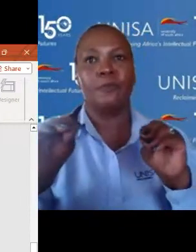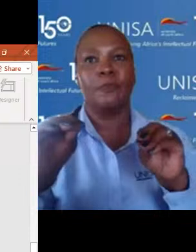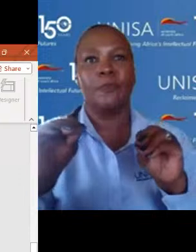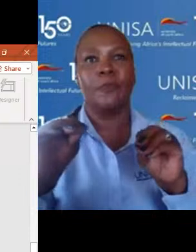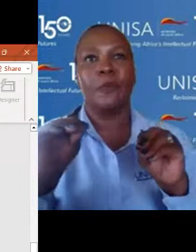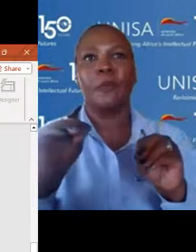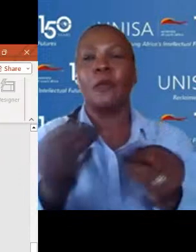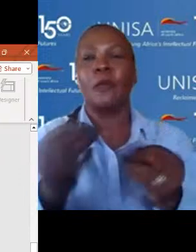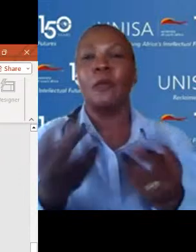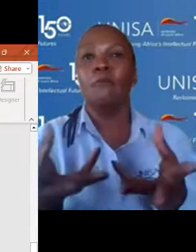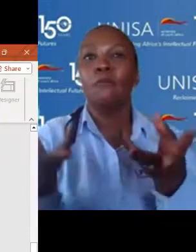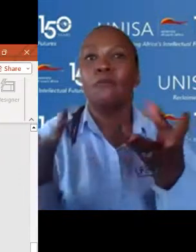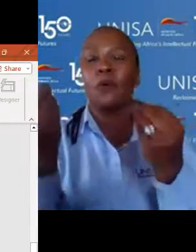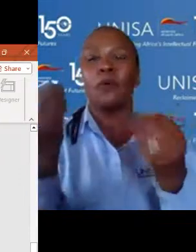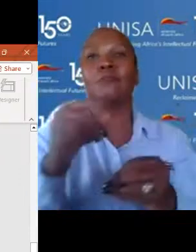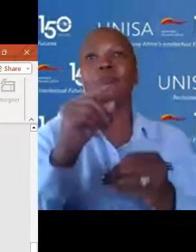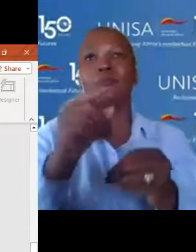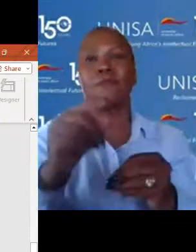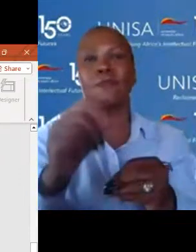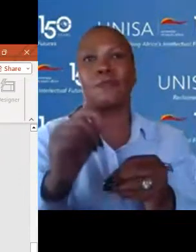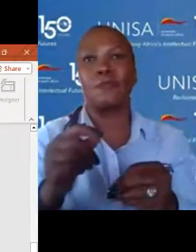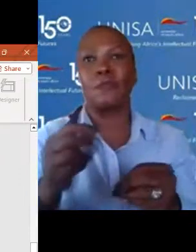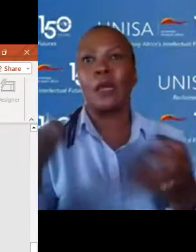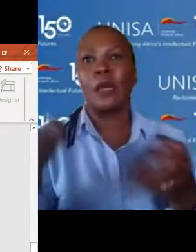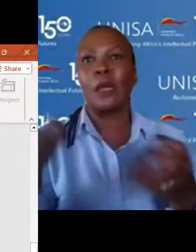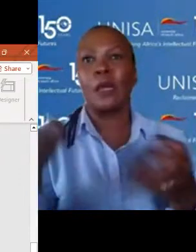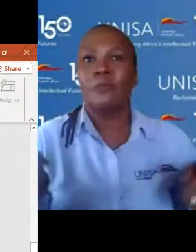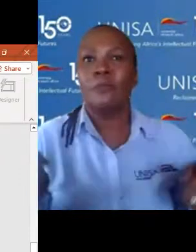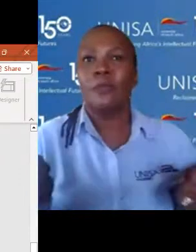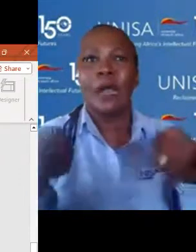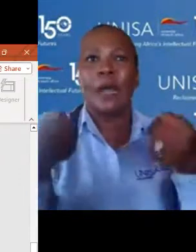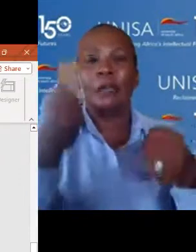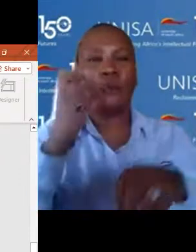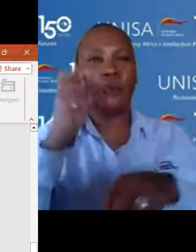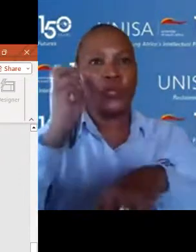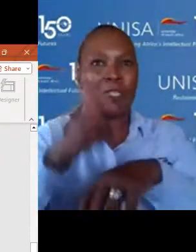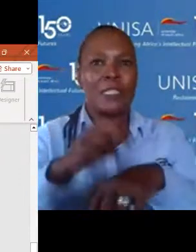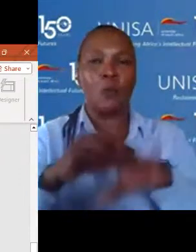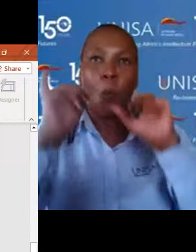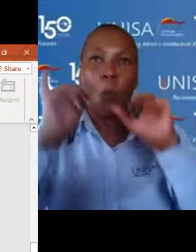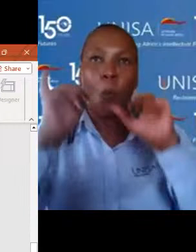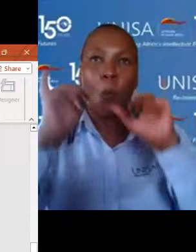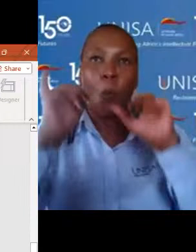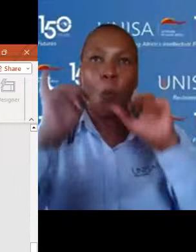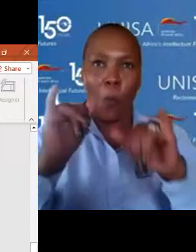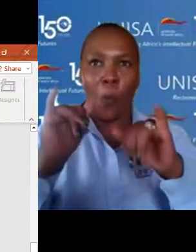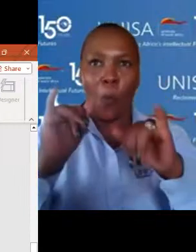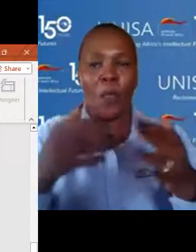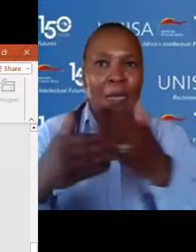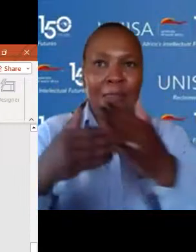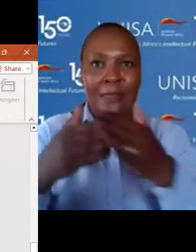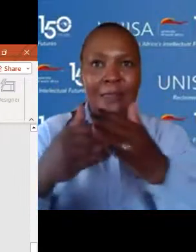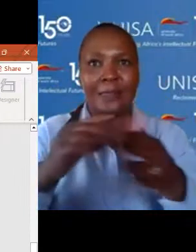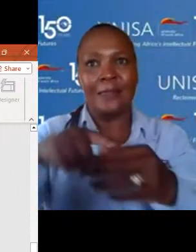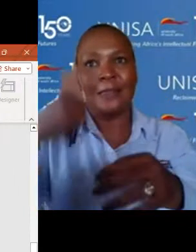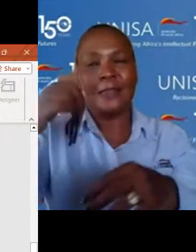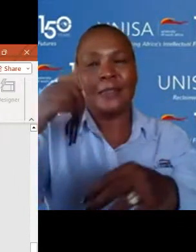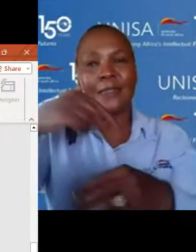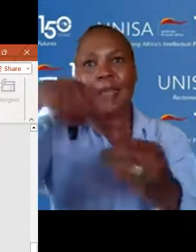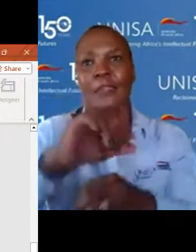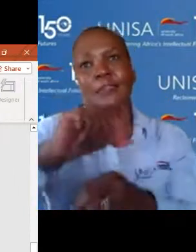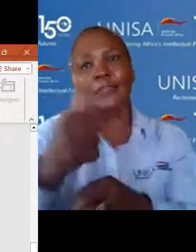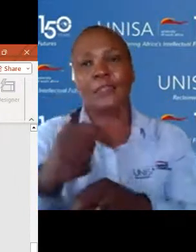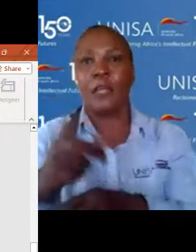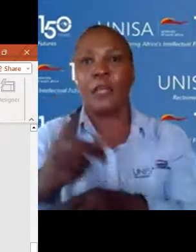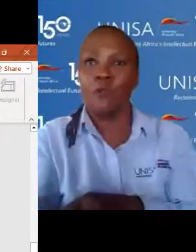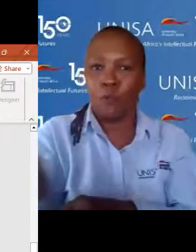parallel traffic already moving, you need to stop and wait for another cycle. That's the safest thing you can do in a traffic